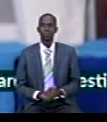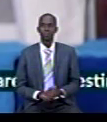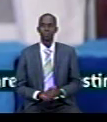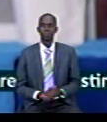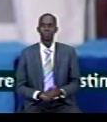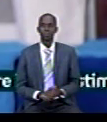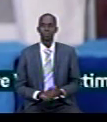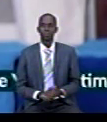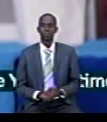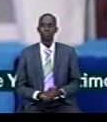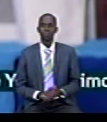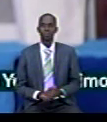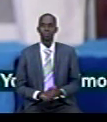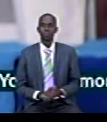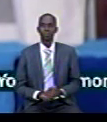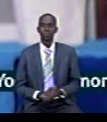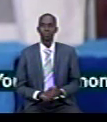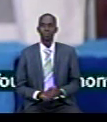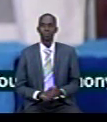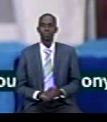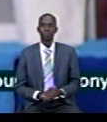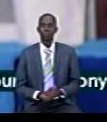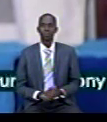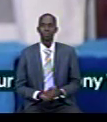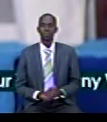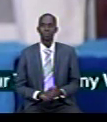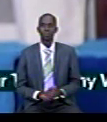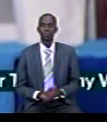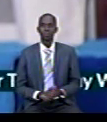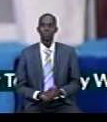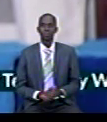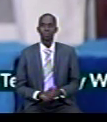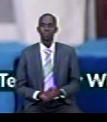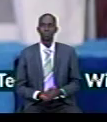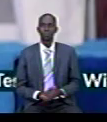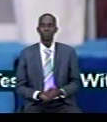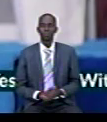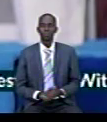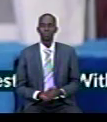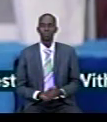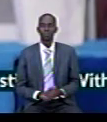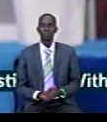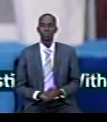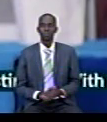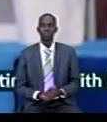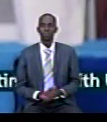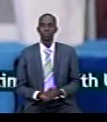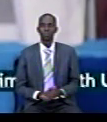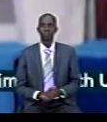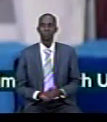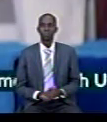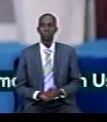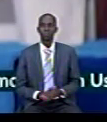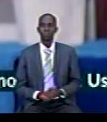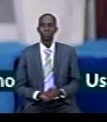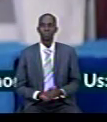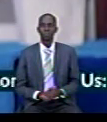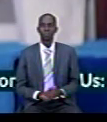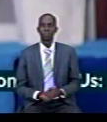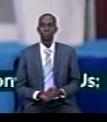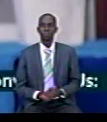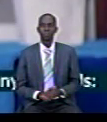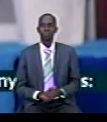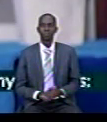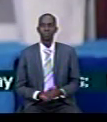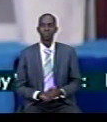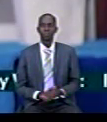ba ban ganin huskar mutum sai dai in gani hoton mutum sai in yayi magana in san waye yake magana